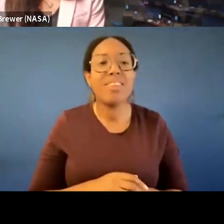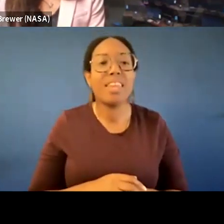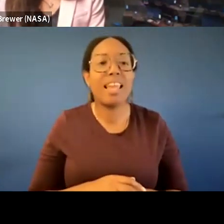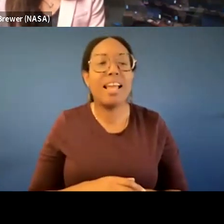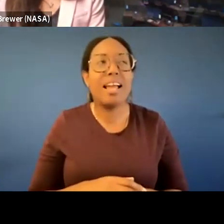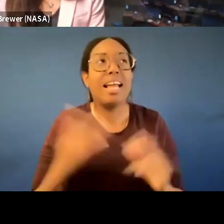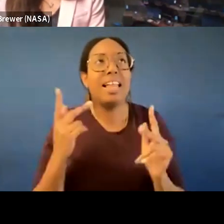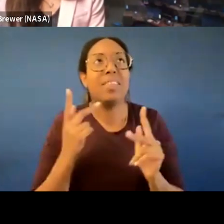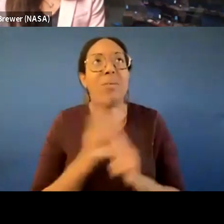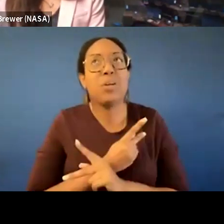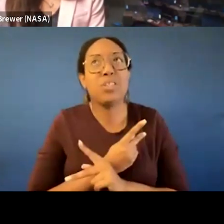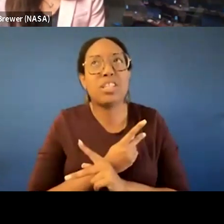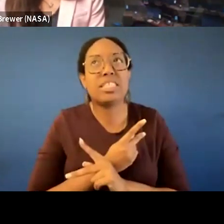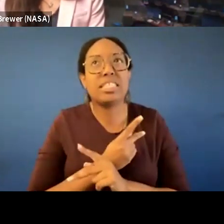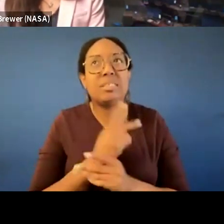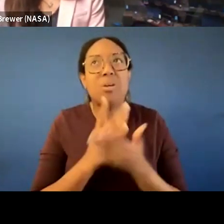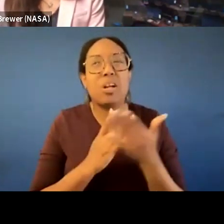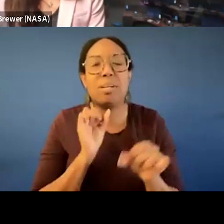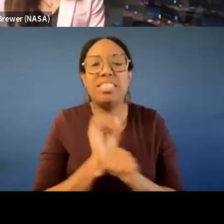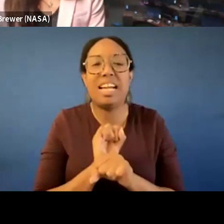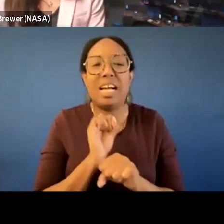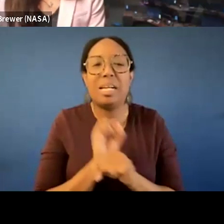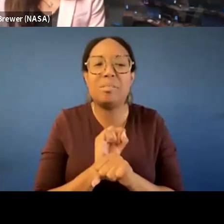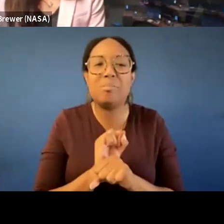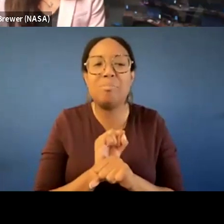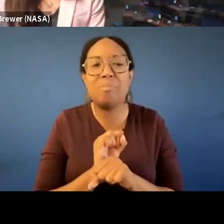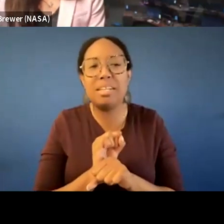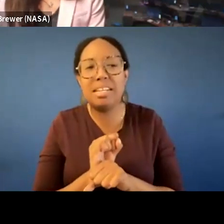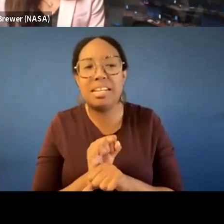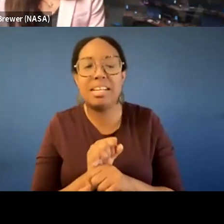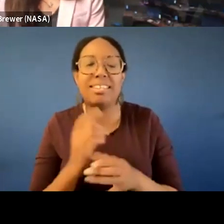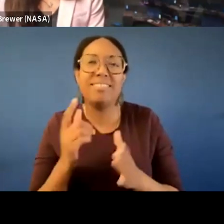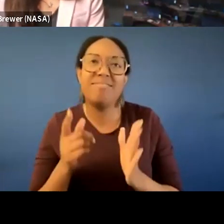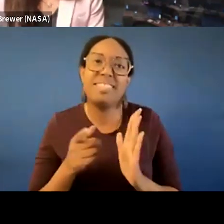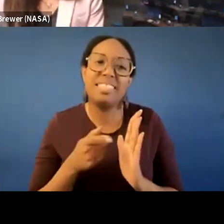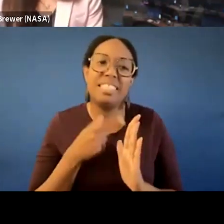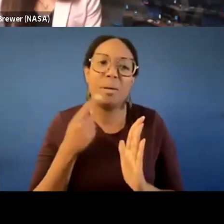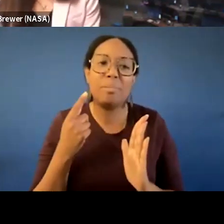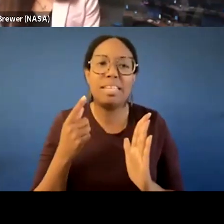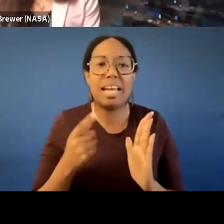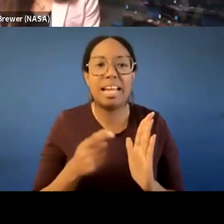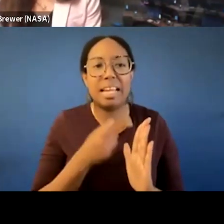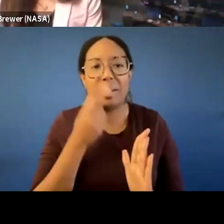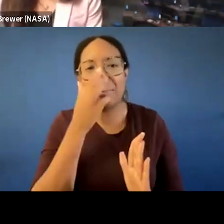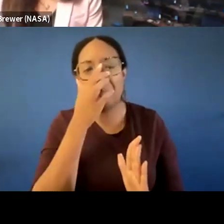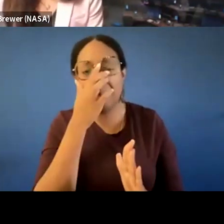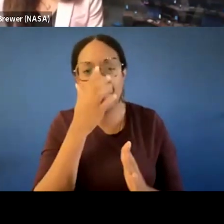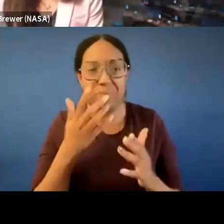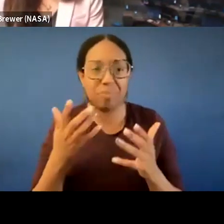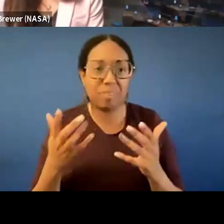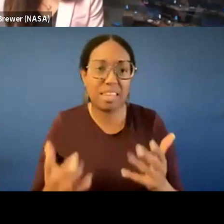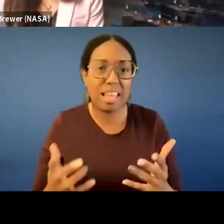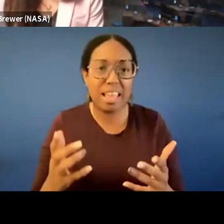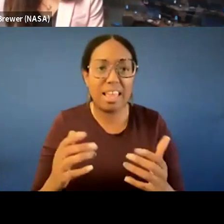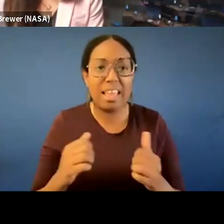The least favorite part is that sometimes you can get bogged down with some of the bureaucracy or the red tape